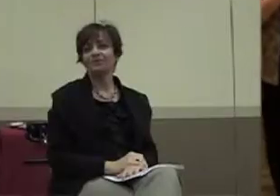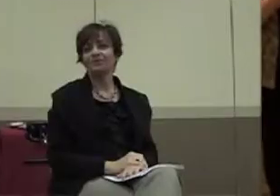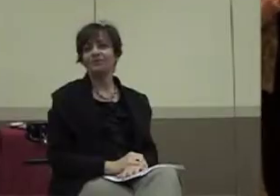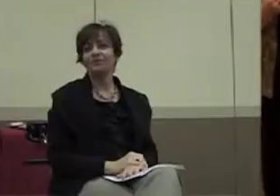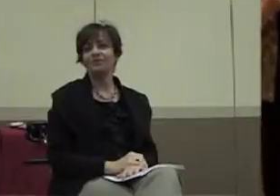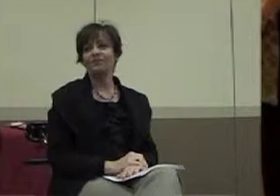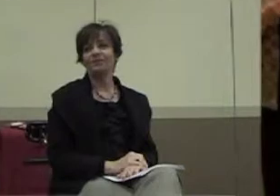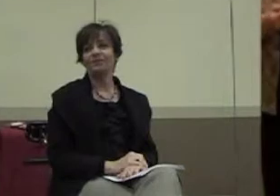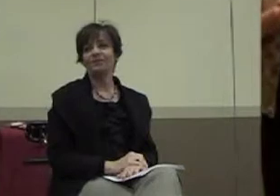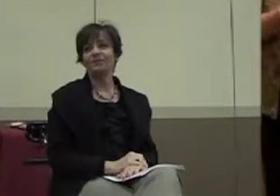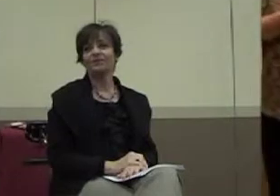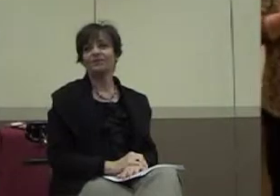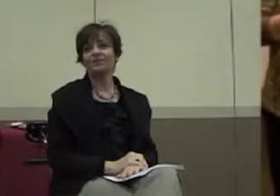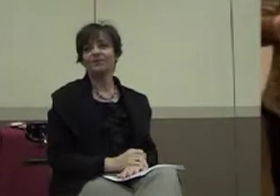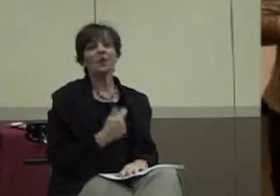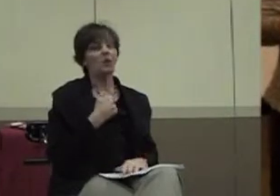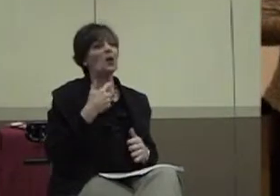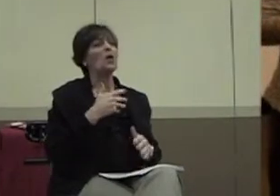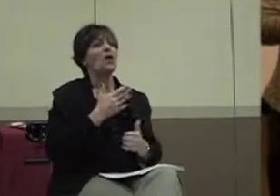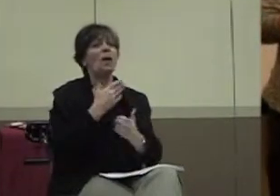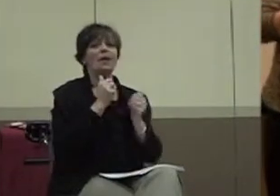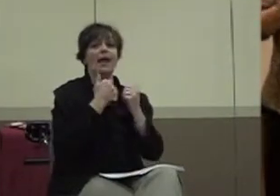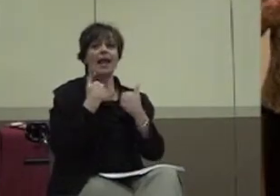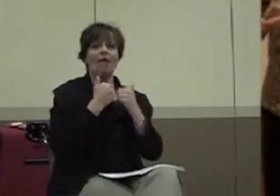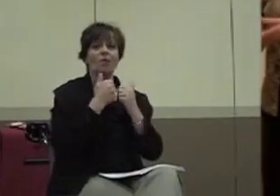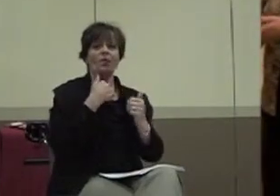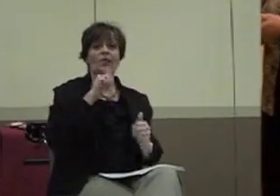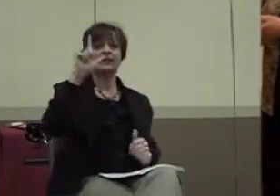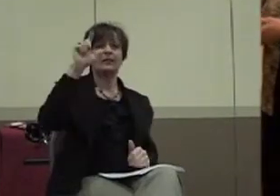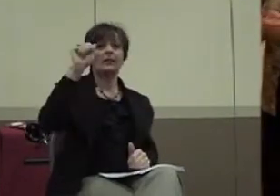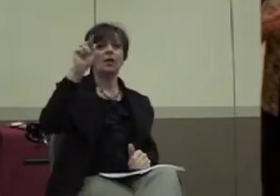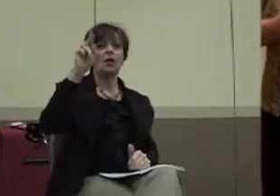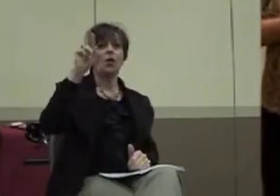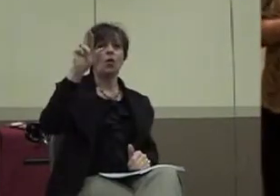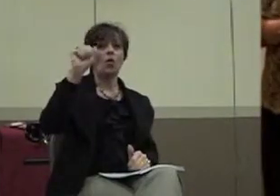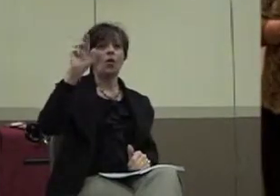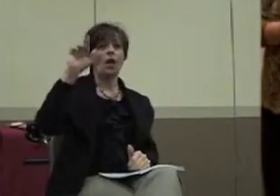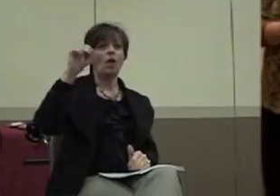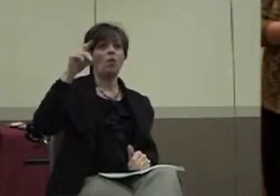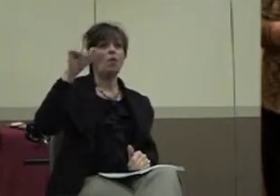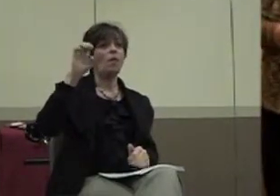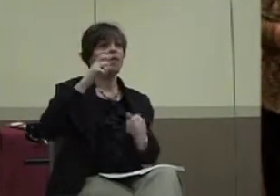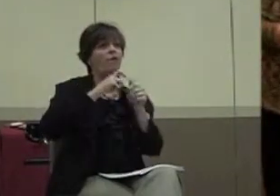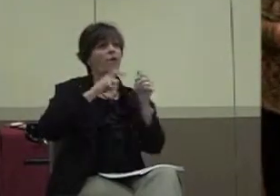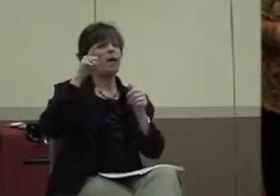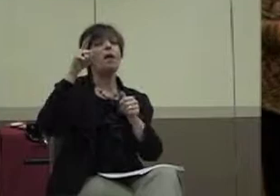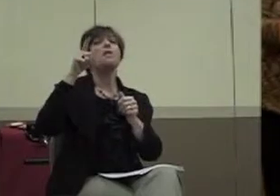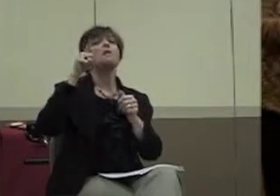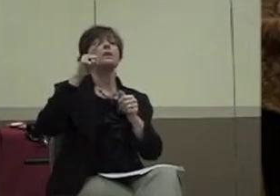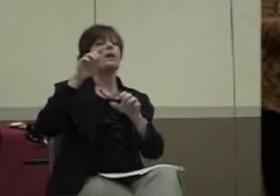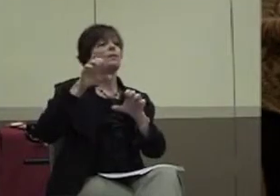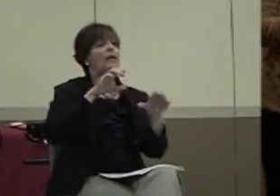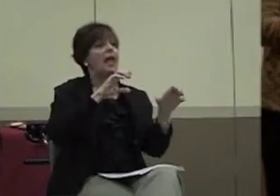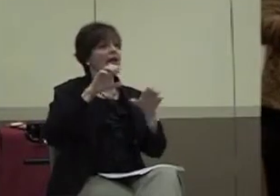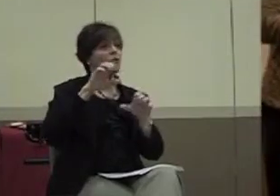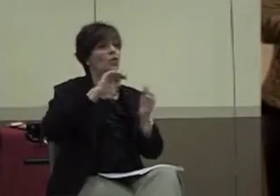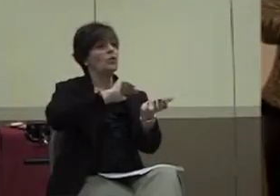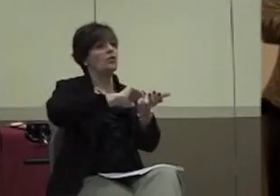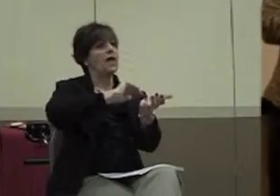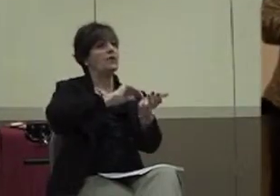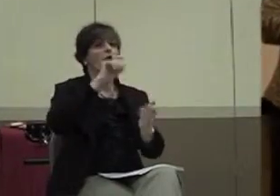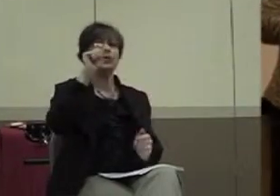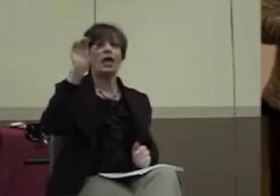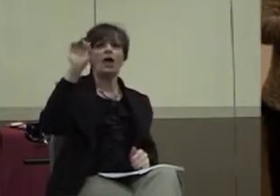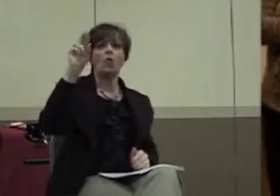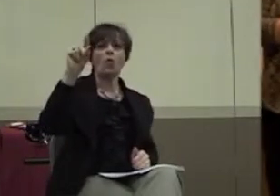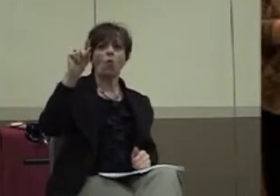We are very, very happy to have with us today Laura Riffel from the behaviordoctor.org website, and she